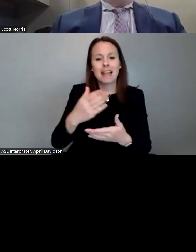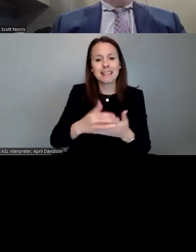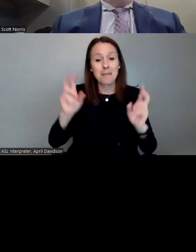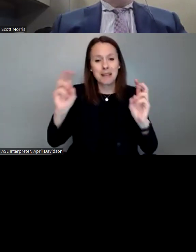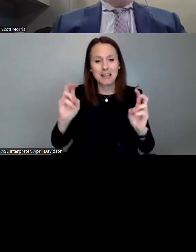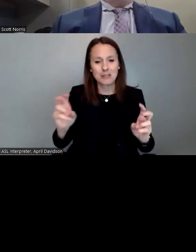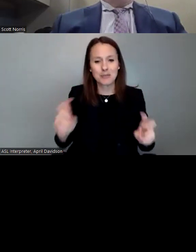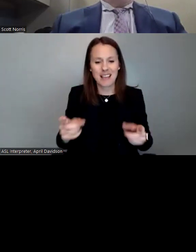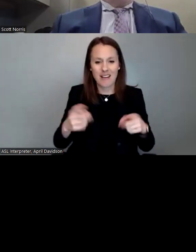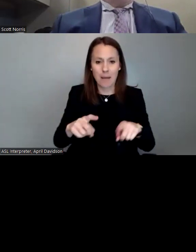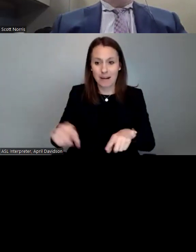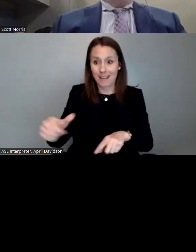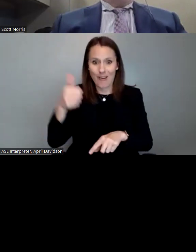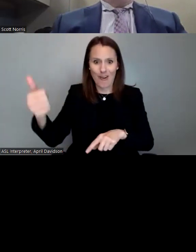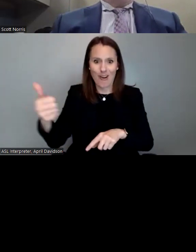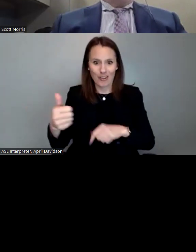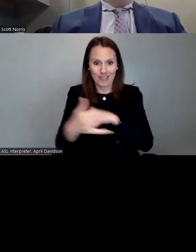happening abroad. Diko?